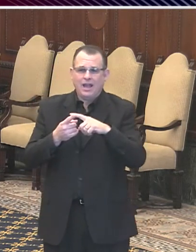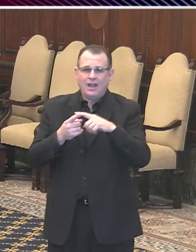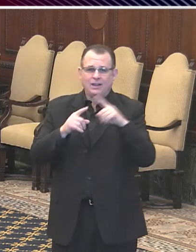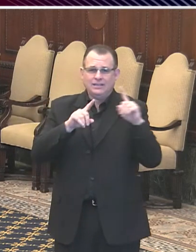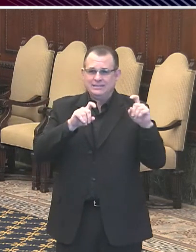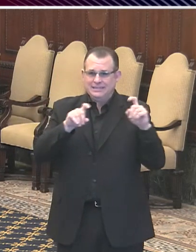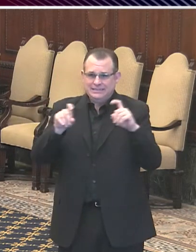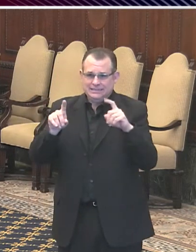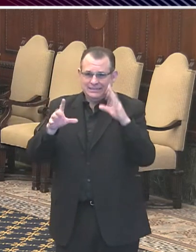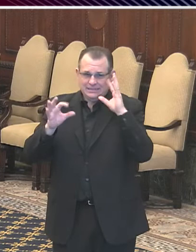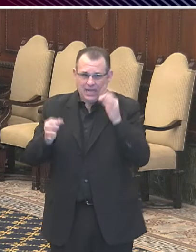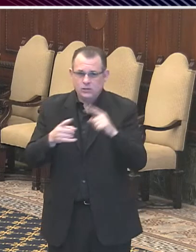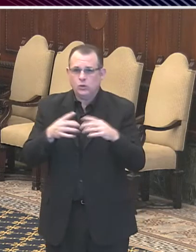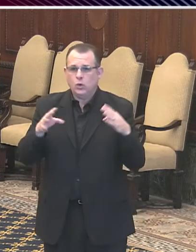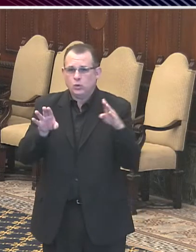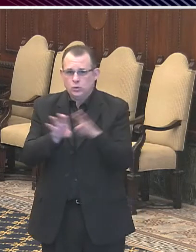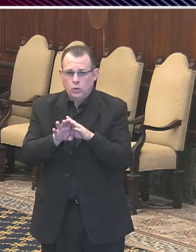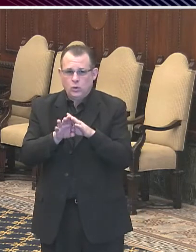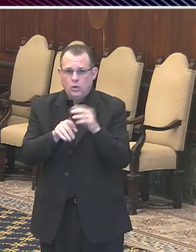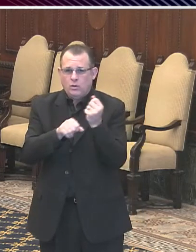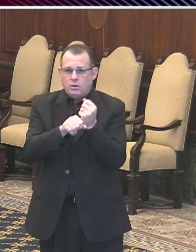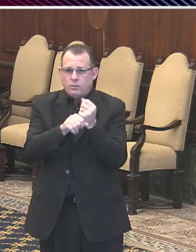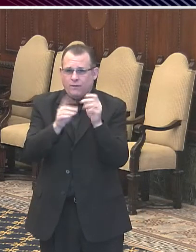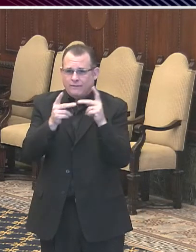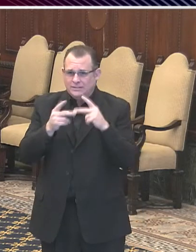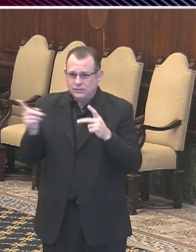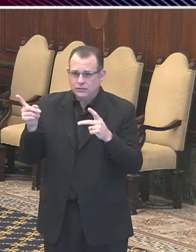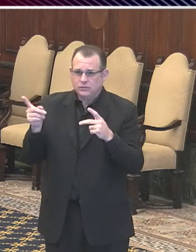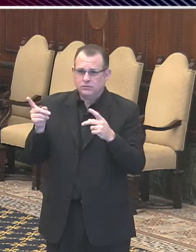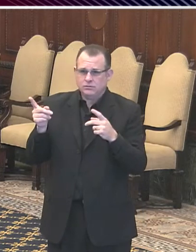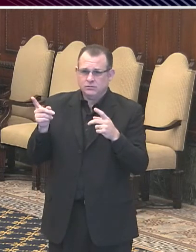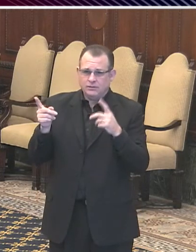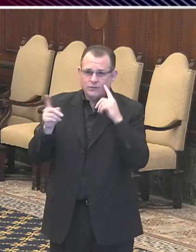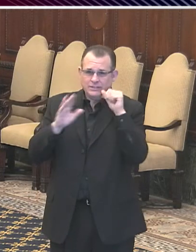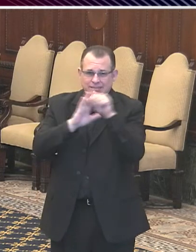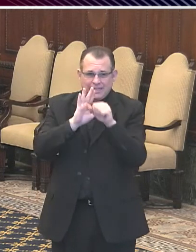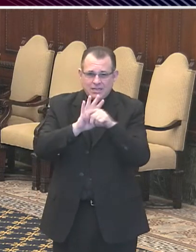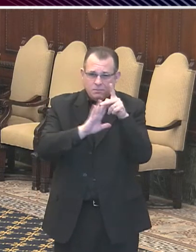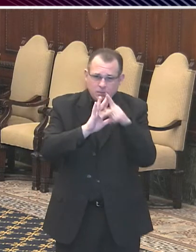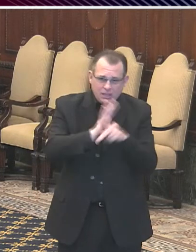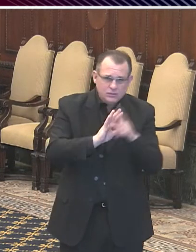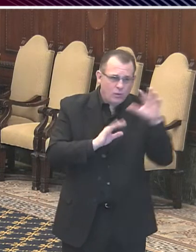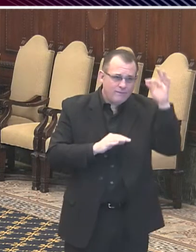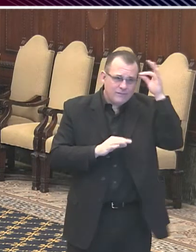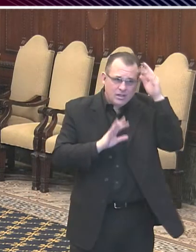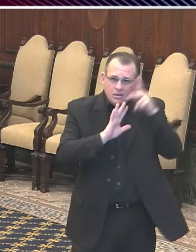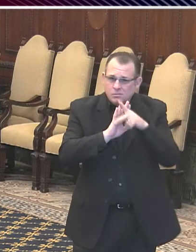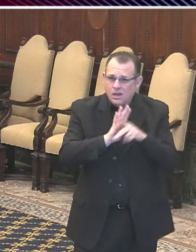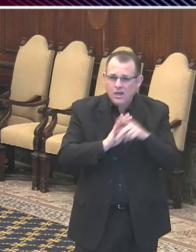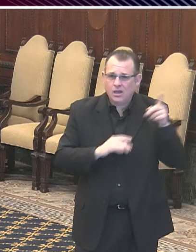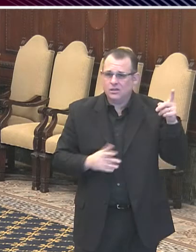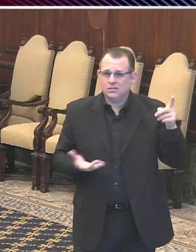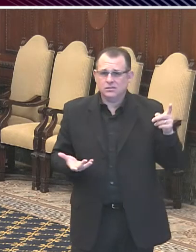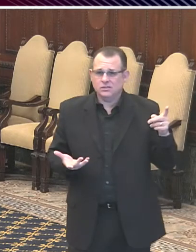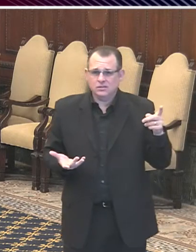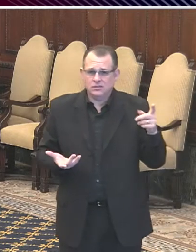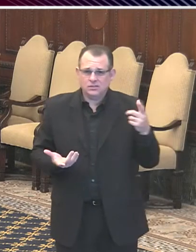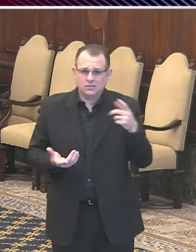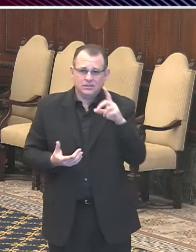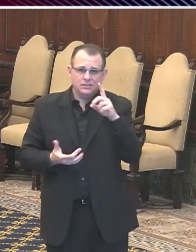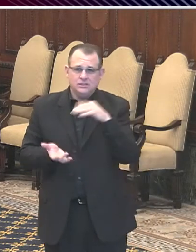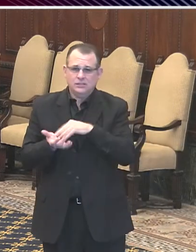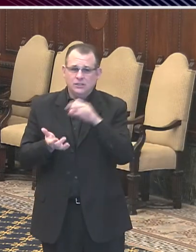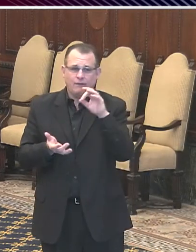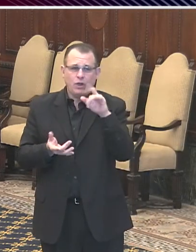what other, is that a nationwide or statewide policy? And I think you have a little bit more information than I do.